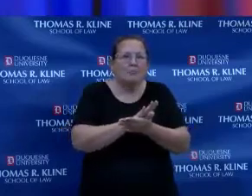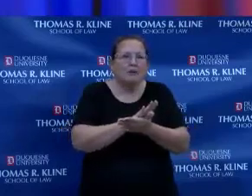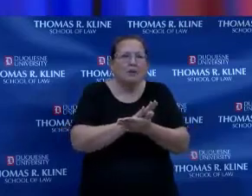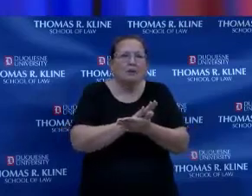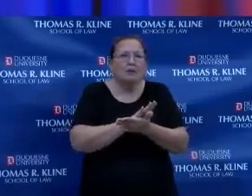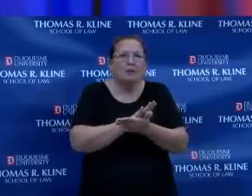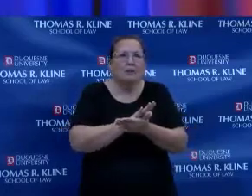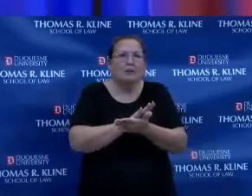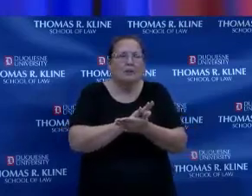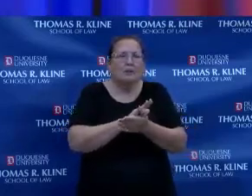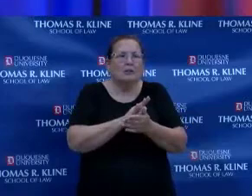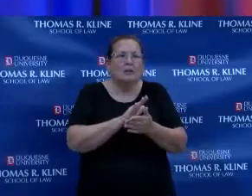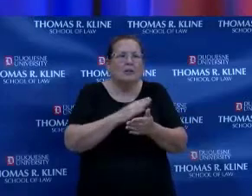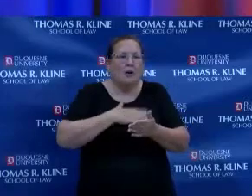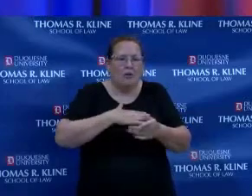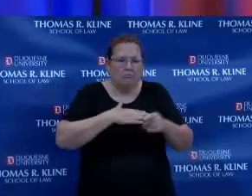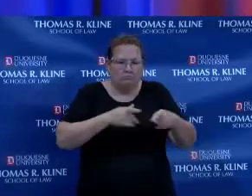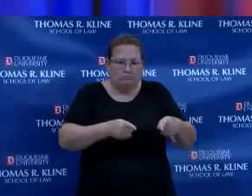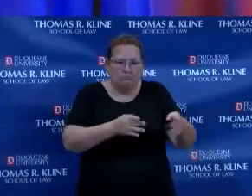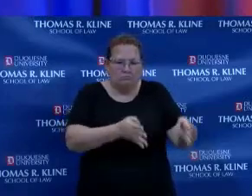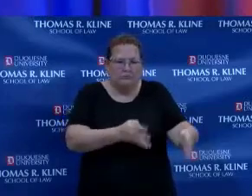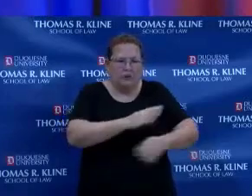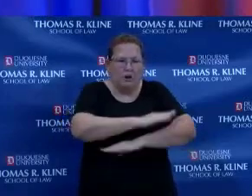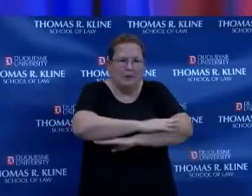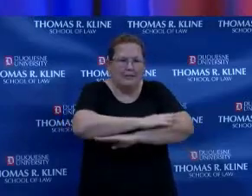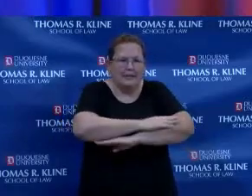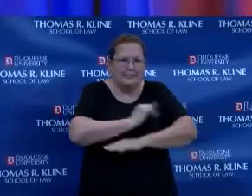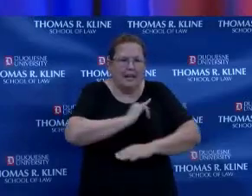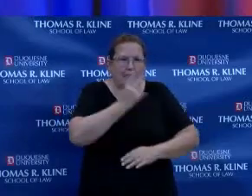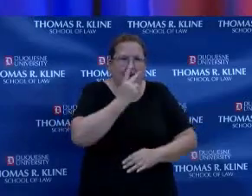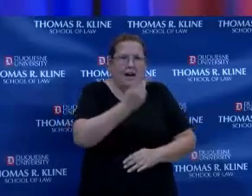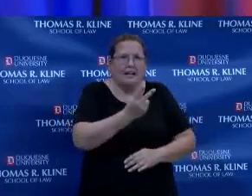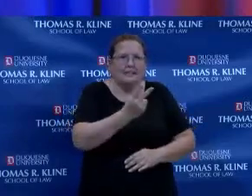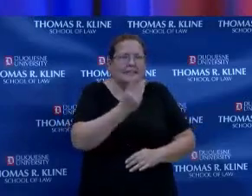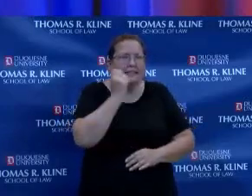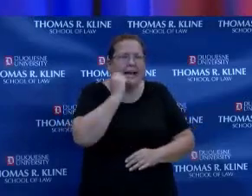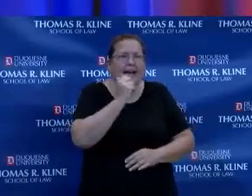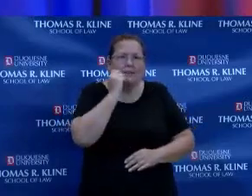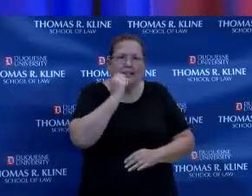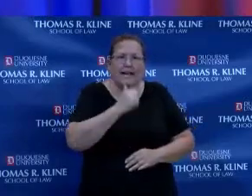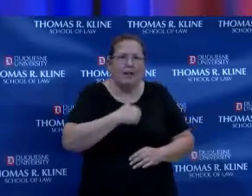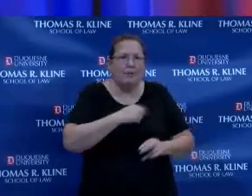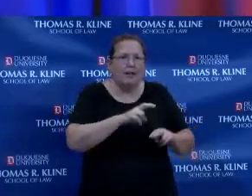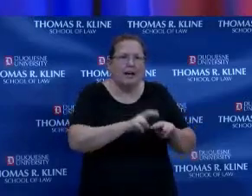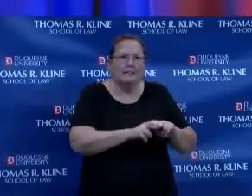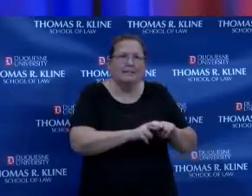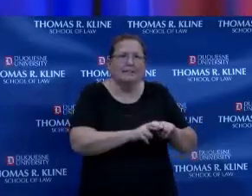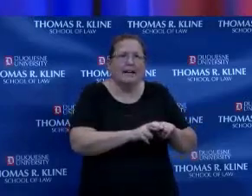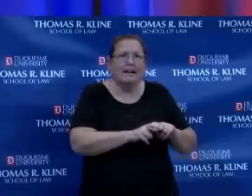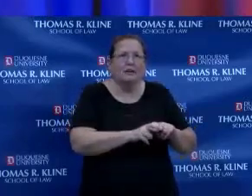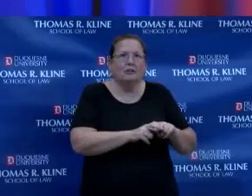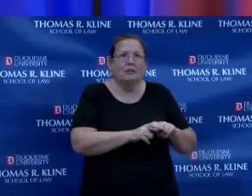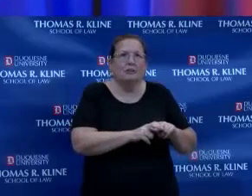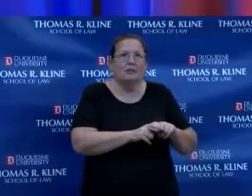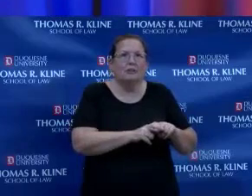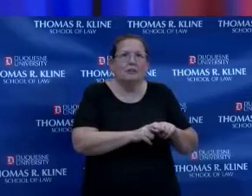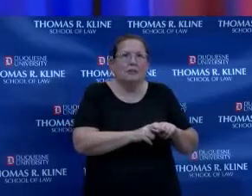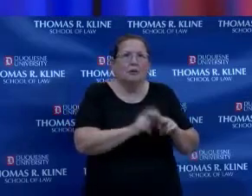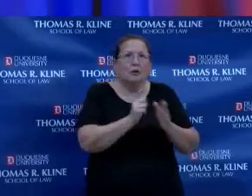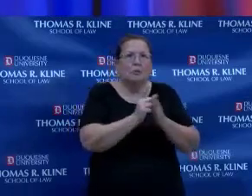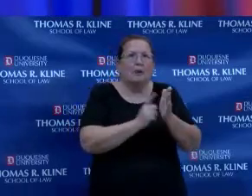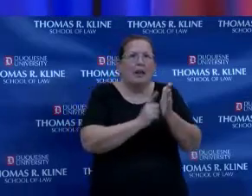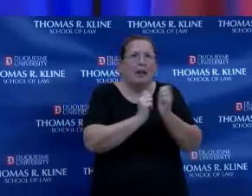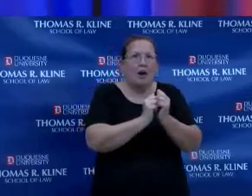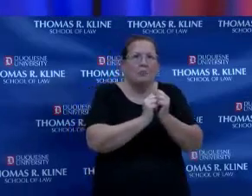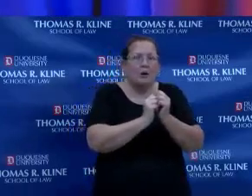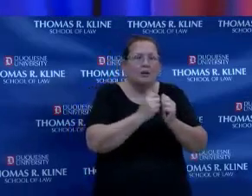on my desk in my office that I see every time that I sit down, which actually my law partner told